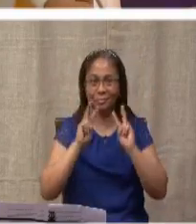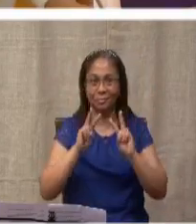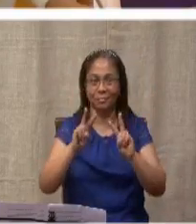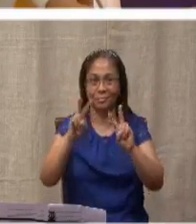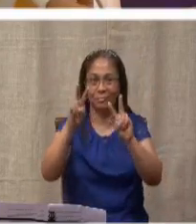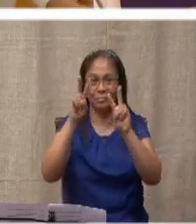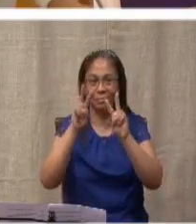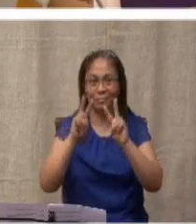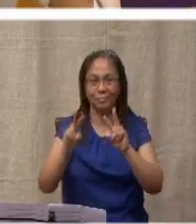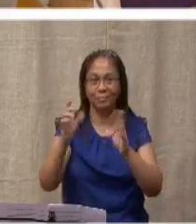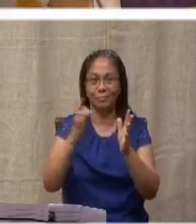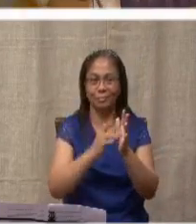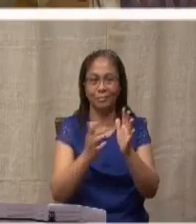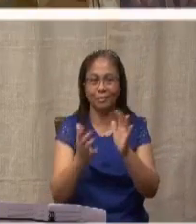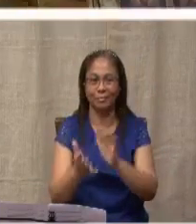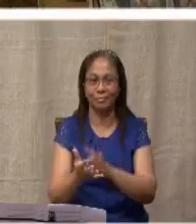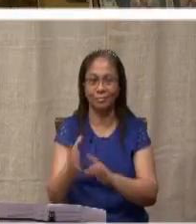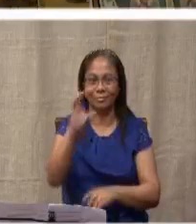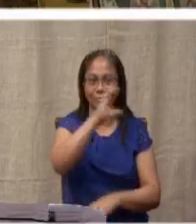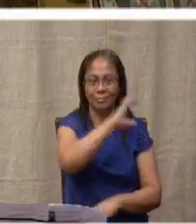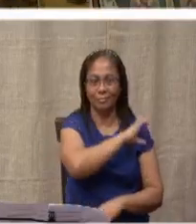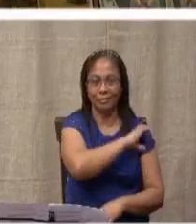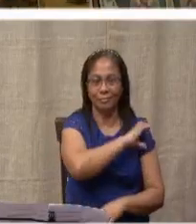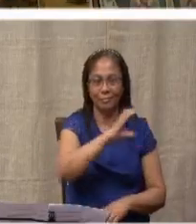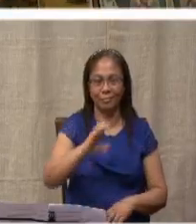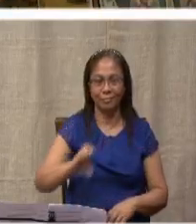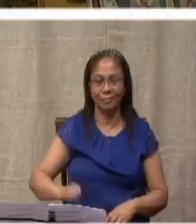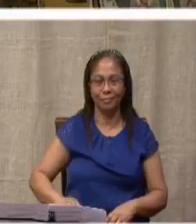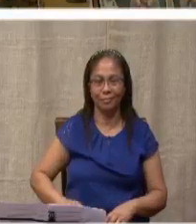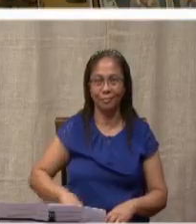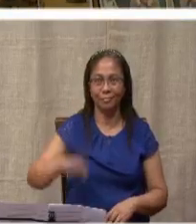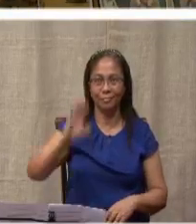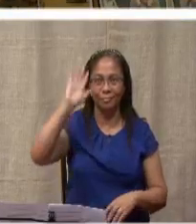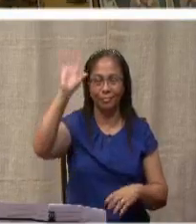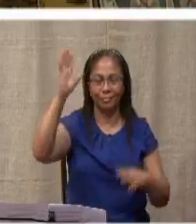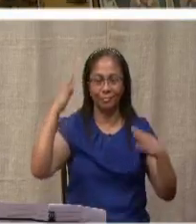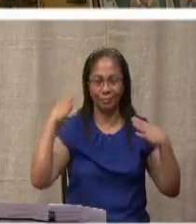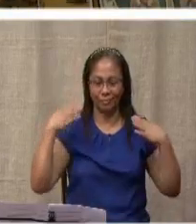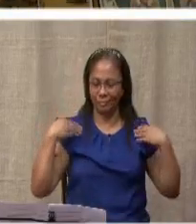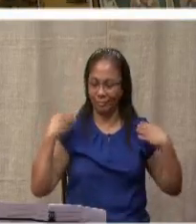behold the body of christ